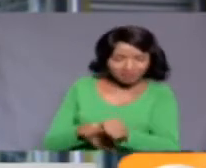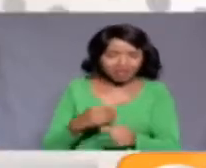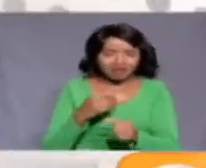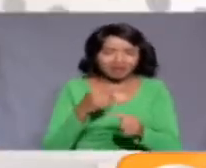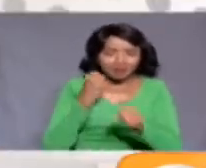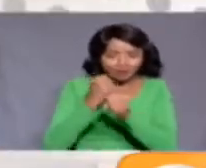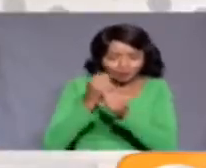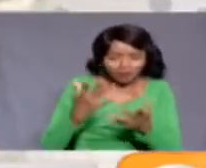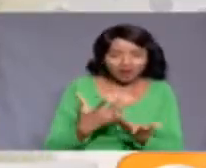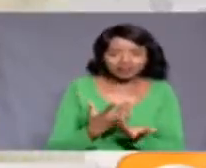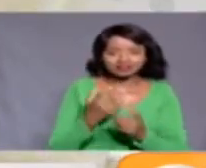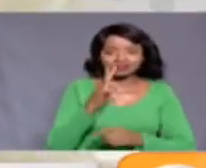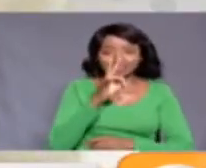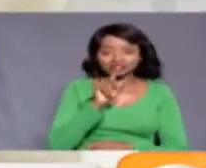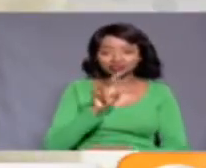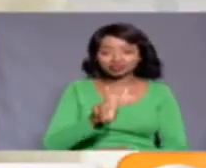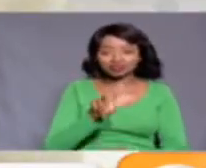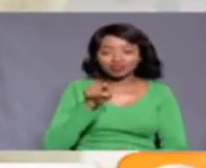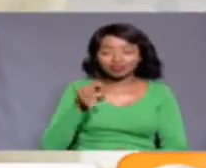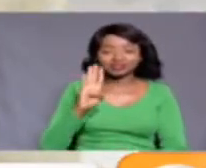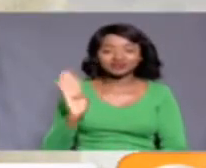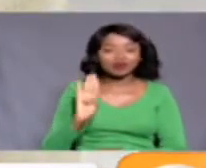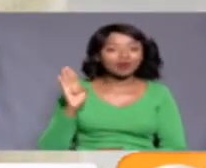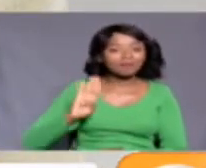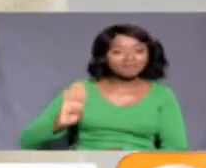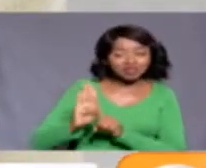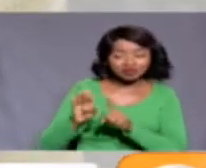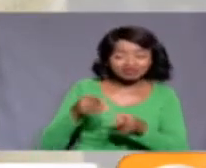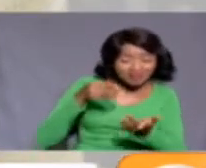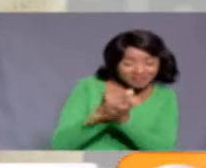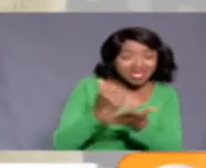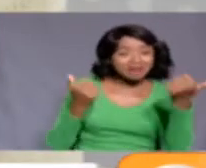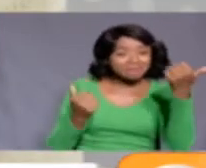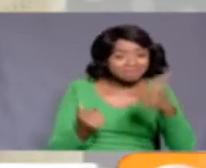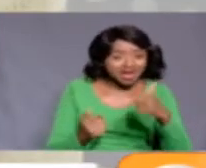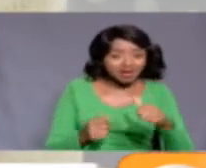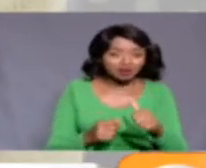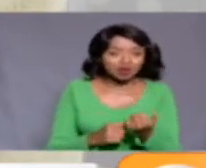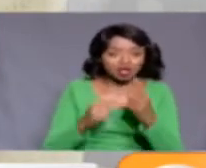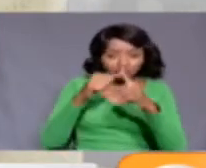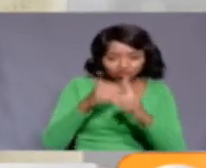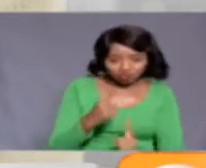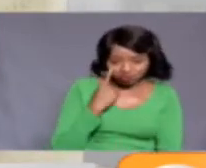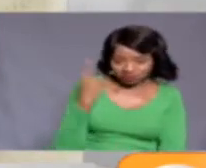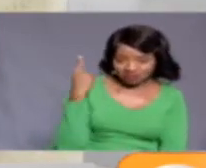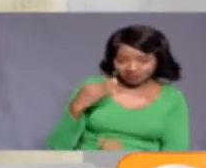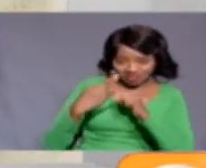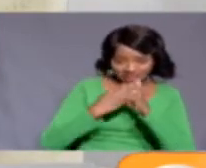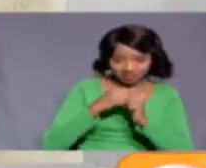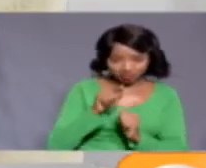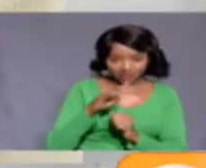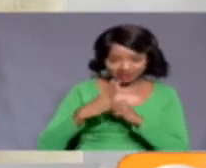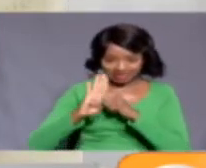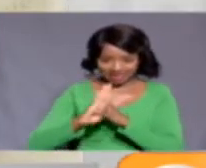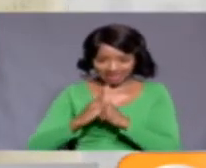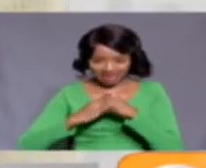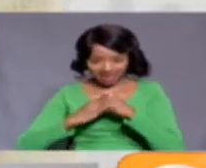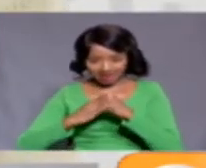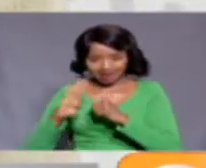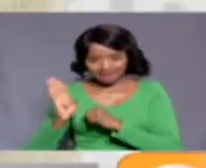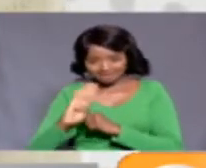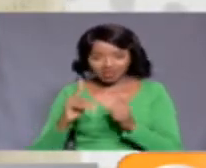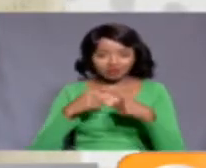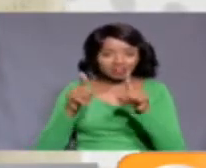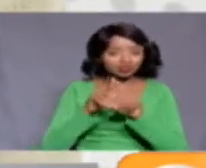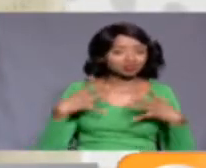shillings. The Defence Ministry leads the pack of those with outstanding debts, with 8.9 billion shillings owed to suppliers. The Ministry of Health has